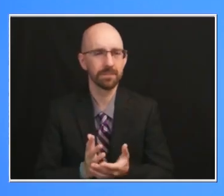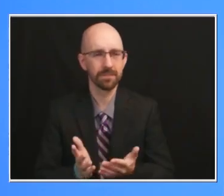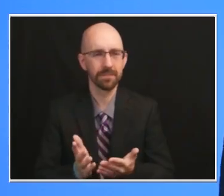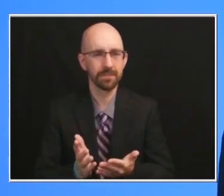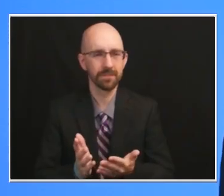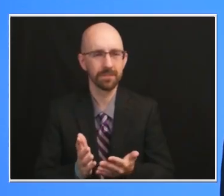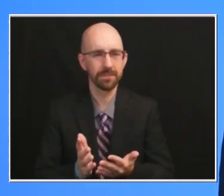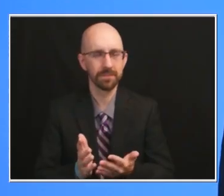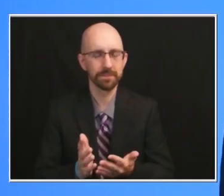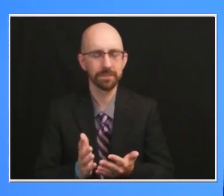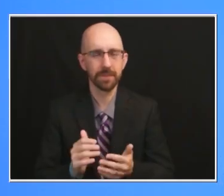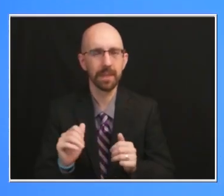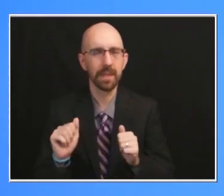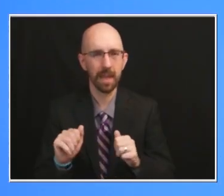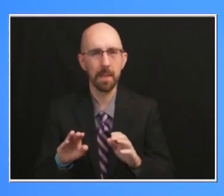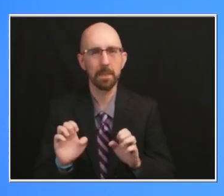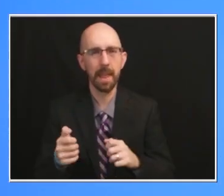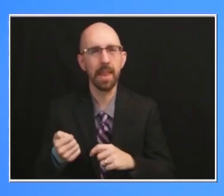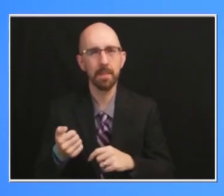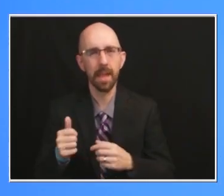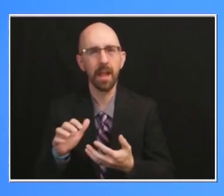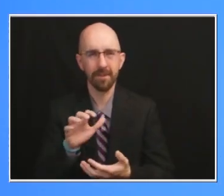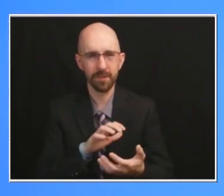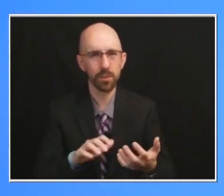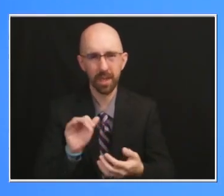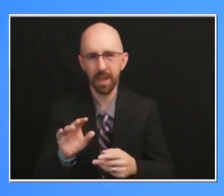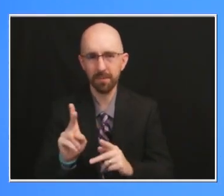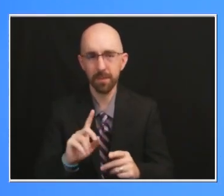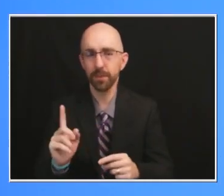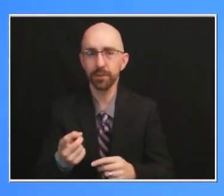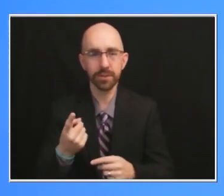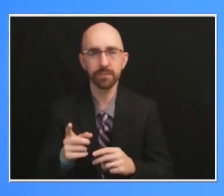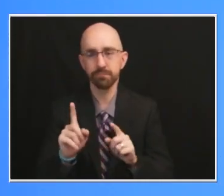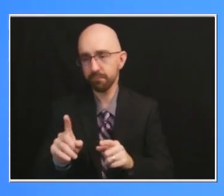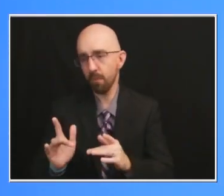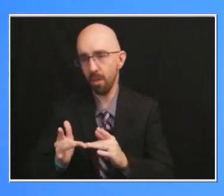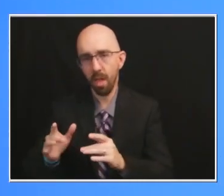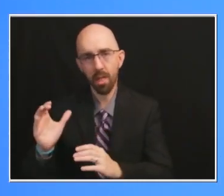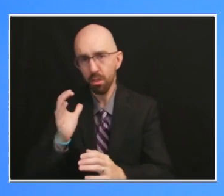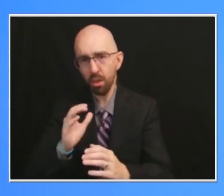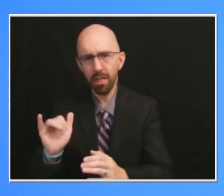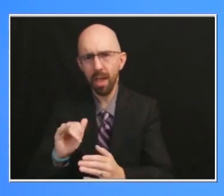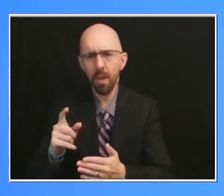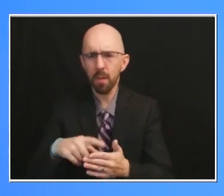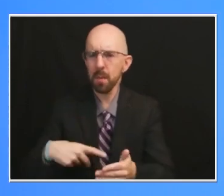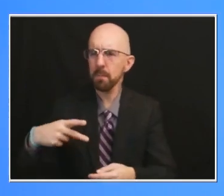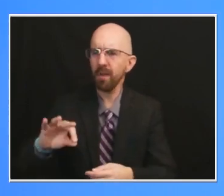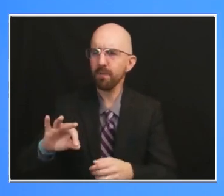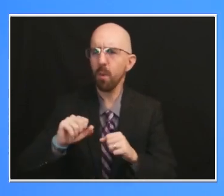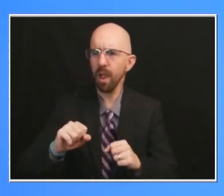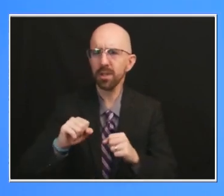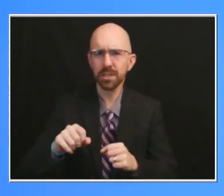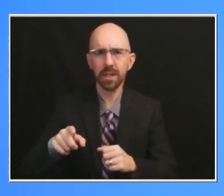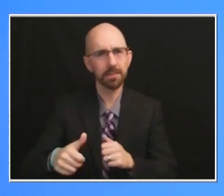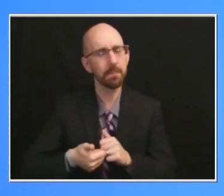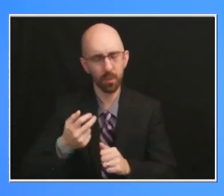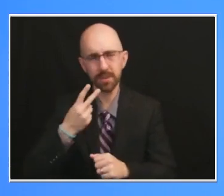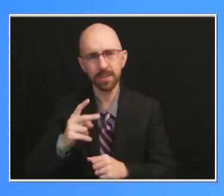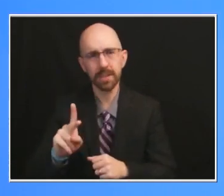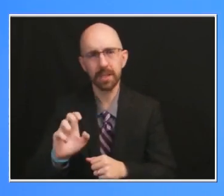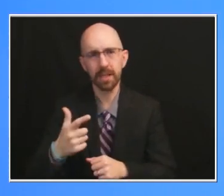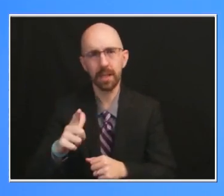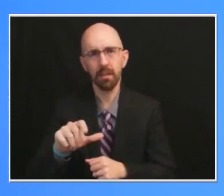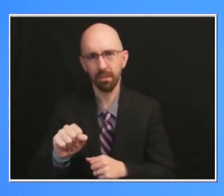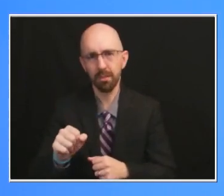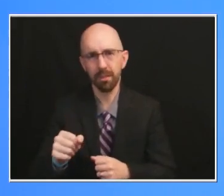it can be a little bit confusing if people are just going online and trying to look up, what is pelvic floor exercise? Most of the time you're going to see people probably doing a